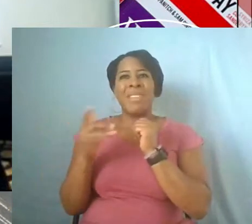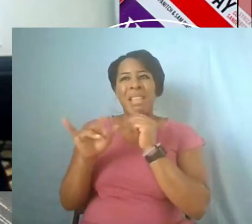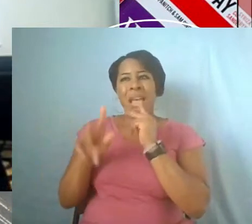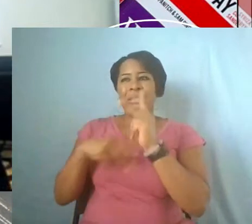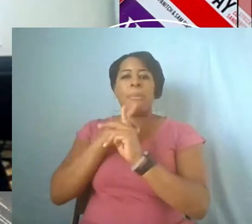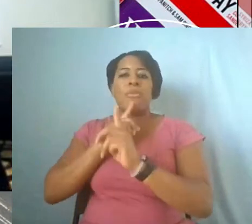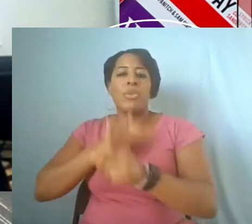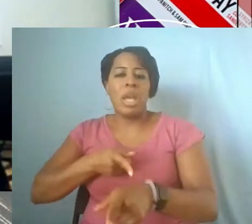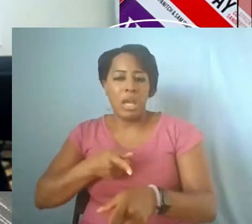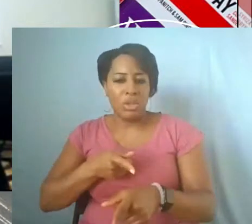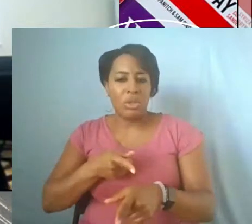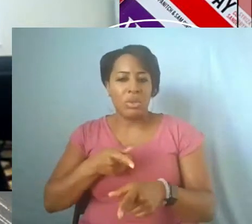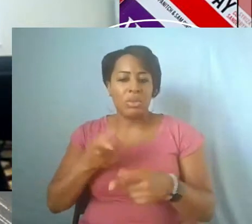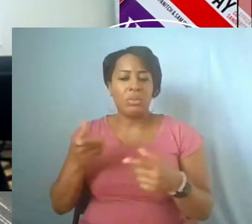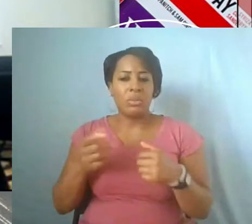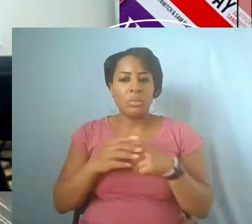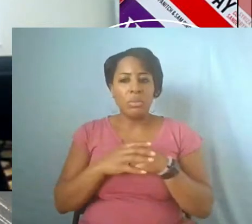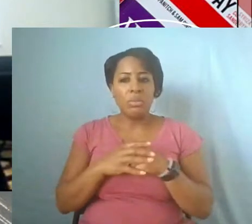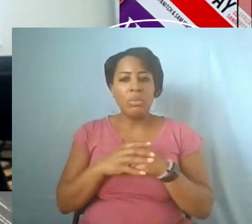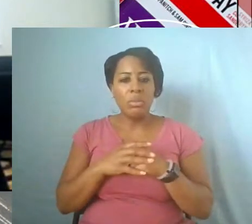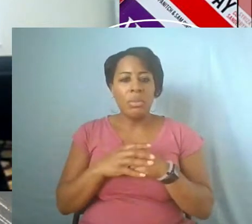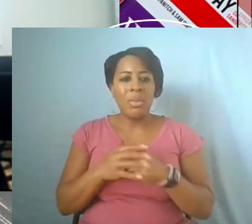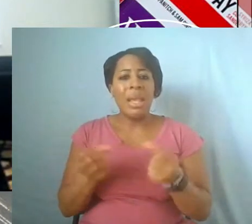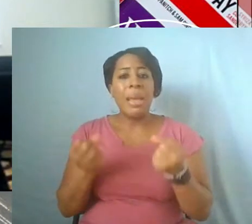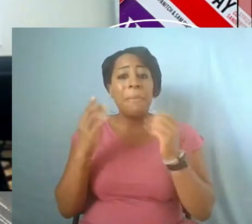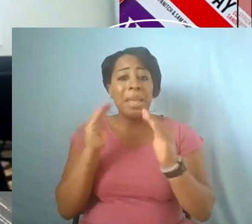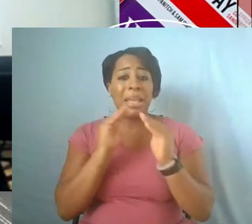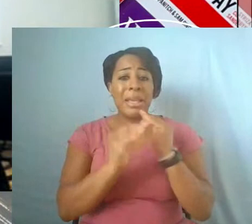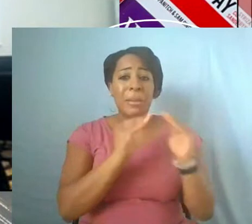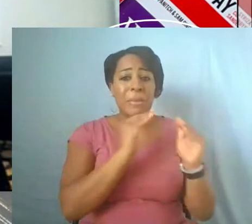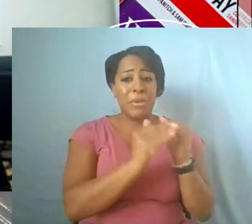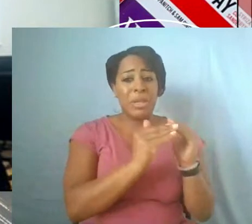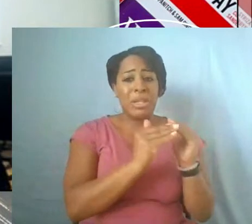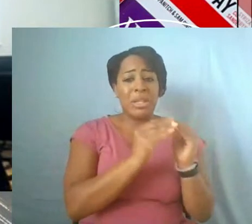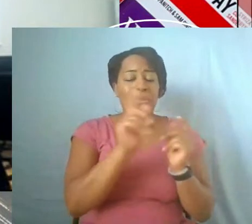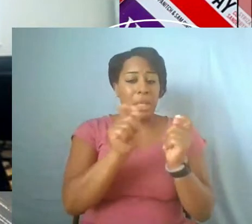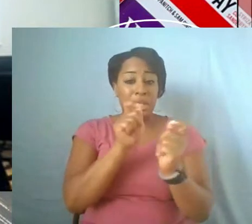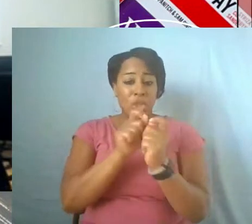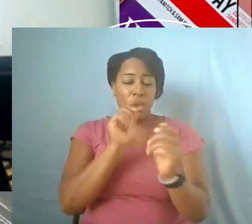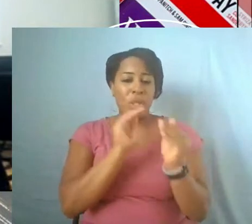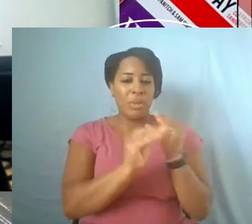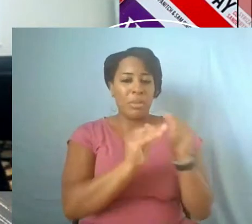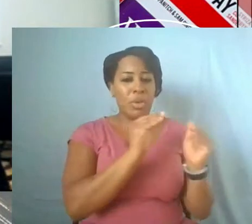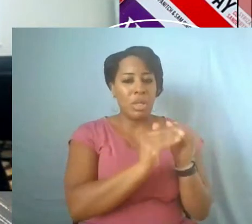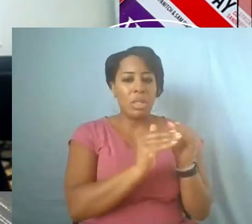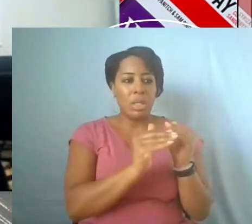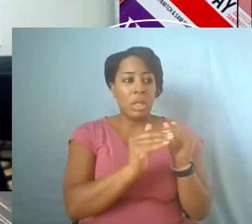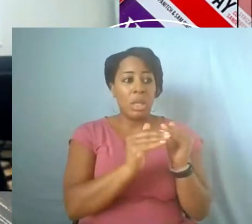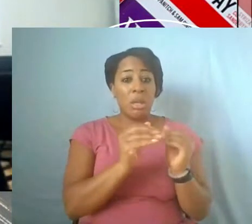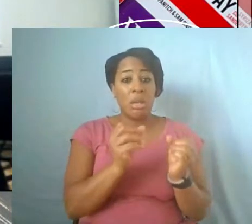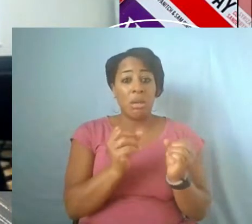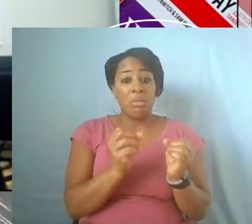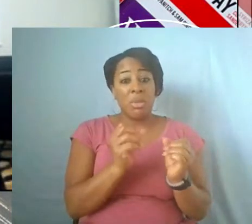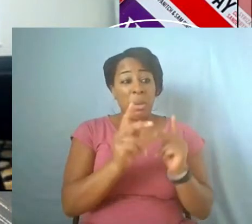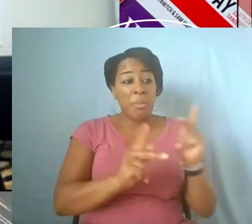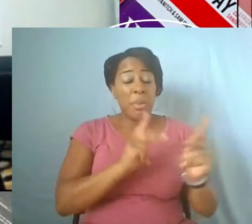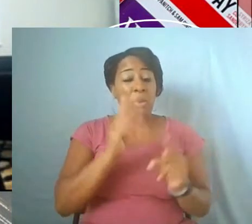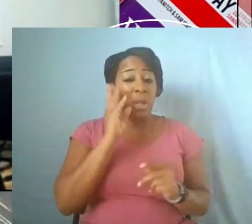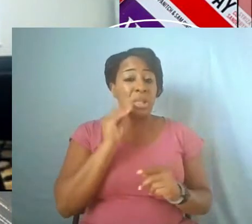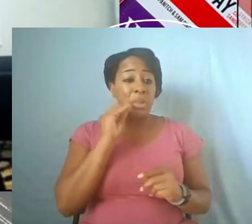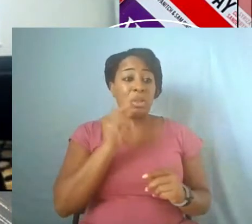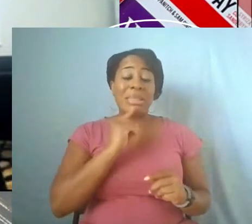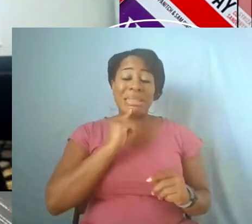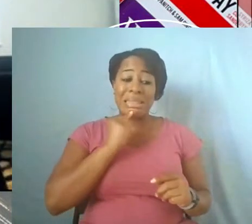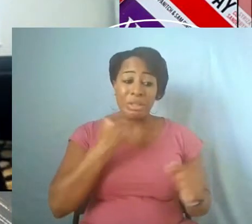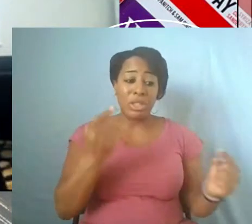reaction. And too often in certain communities, it has become seriously injured or death by this type of